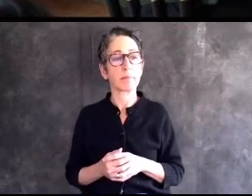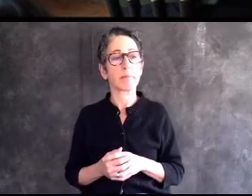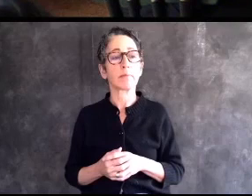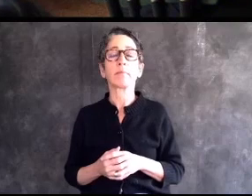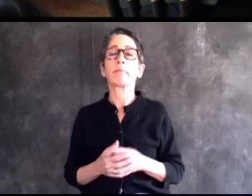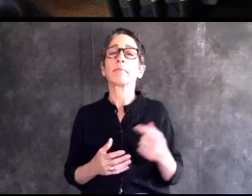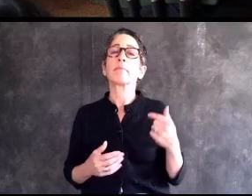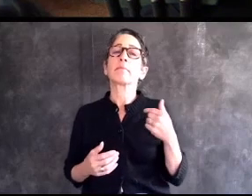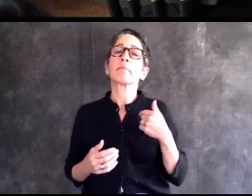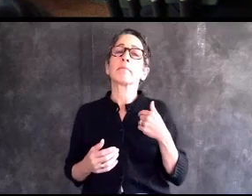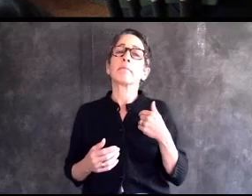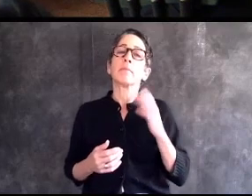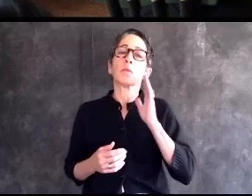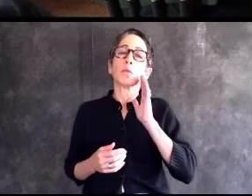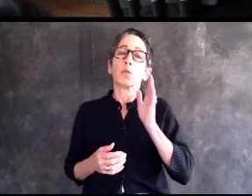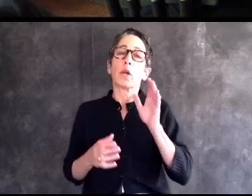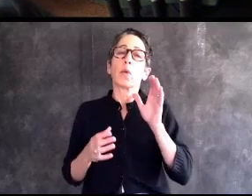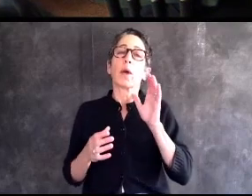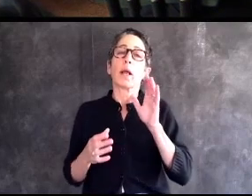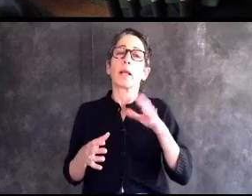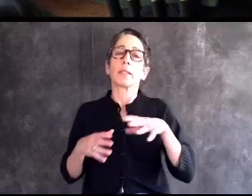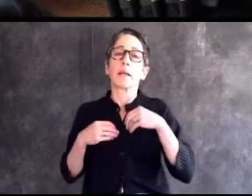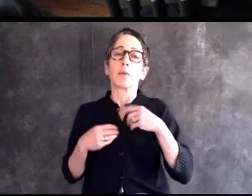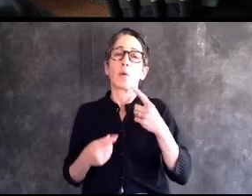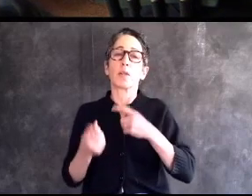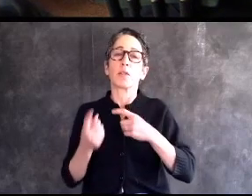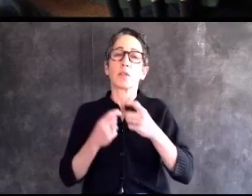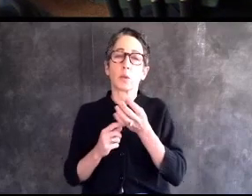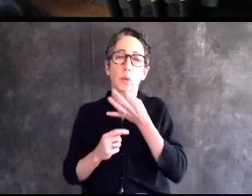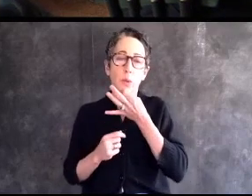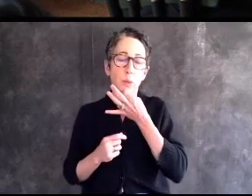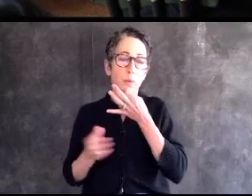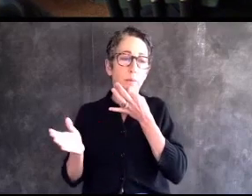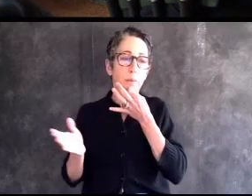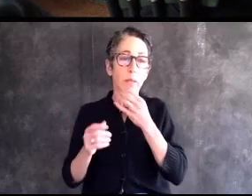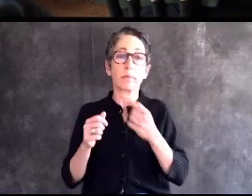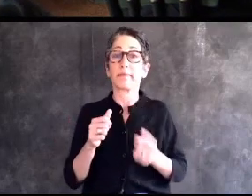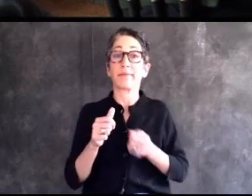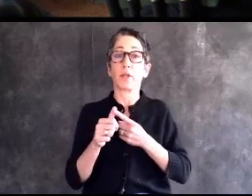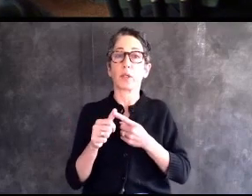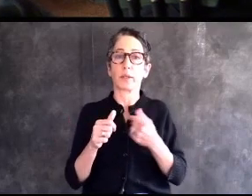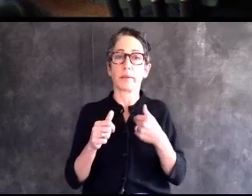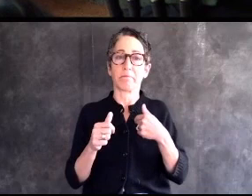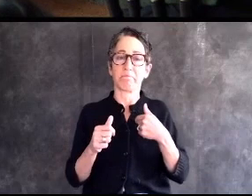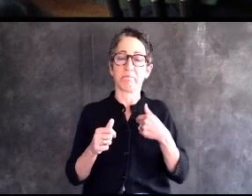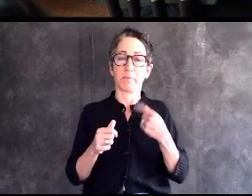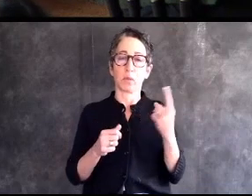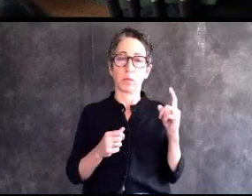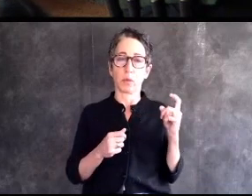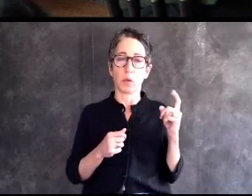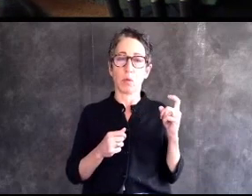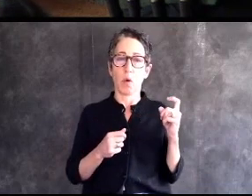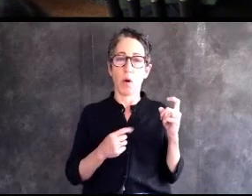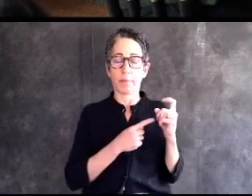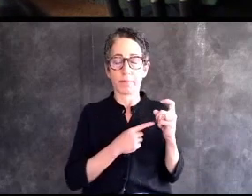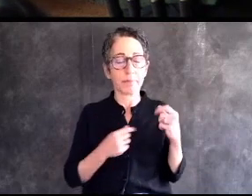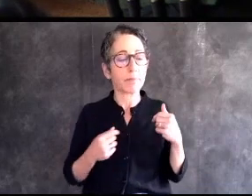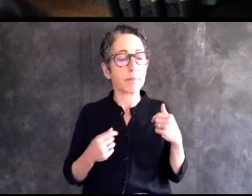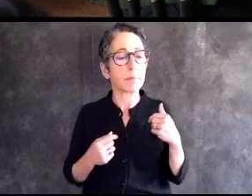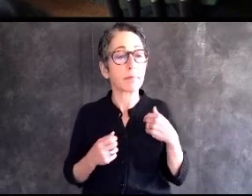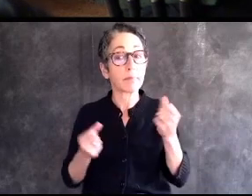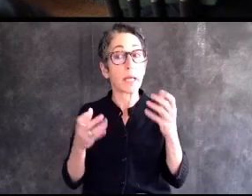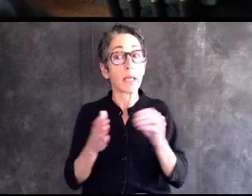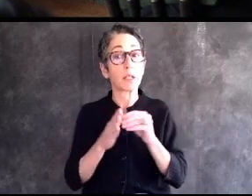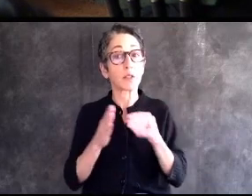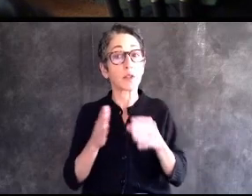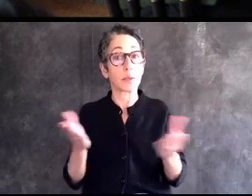we're going to be taking questions in just a second. But I want to pivot briefly to the fact that we have a lot of students in the room